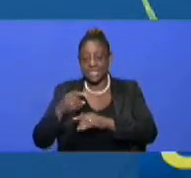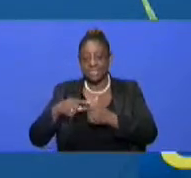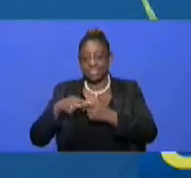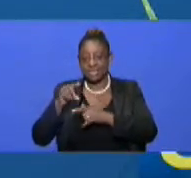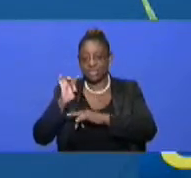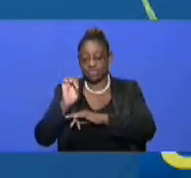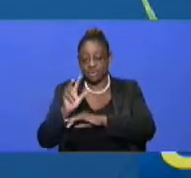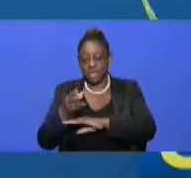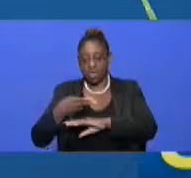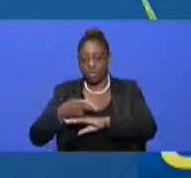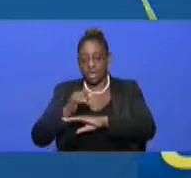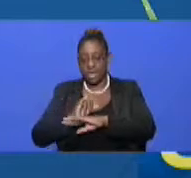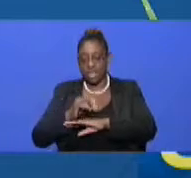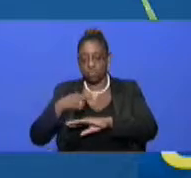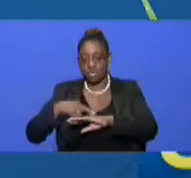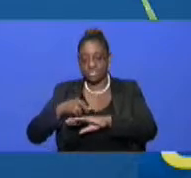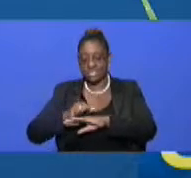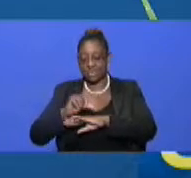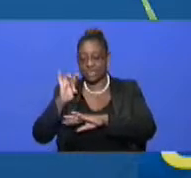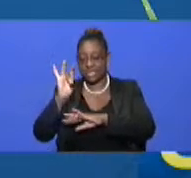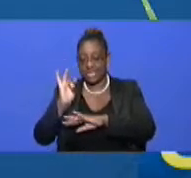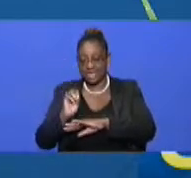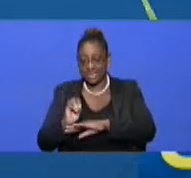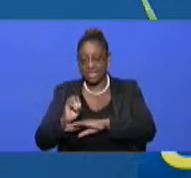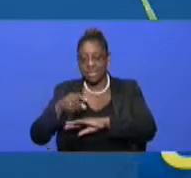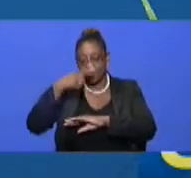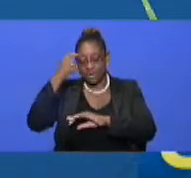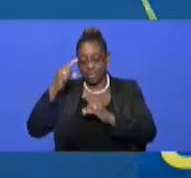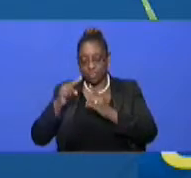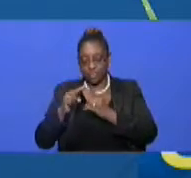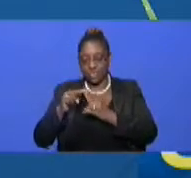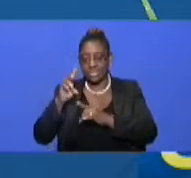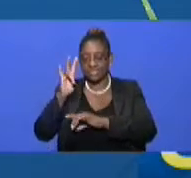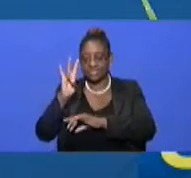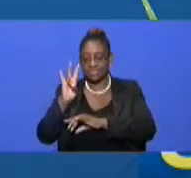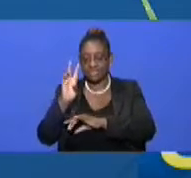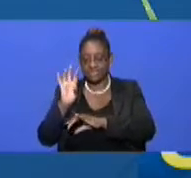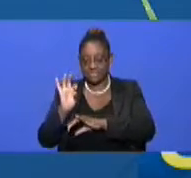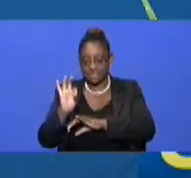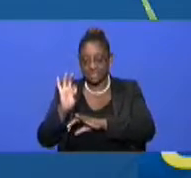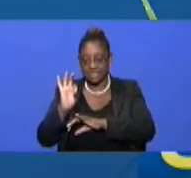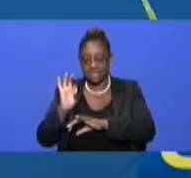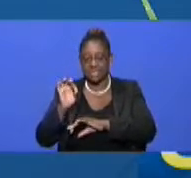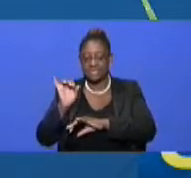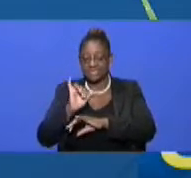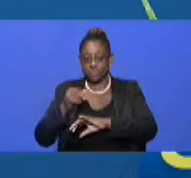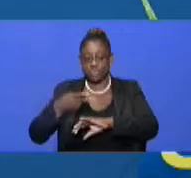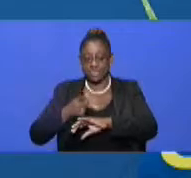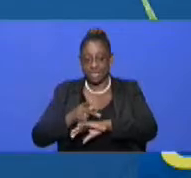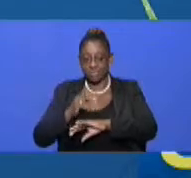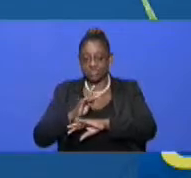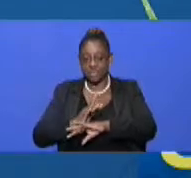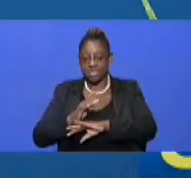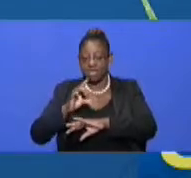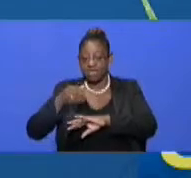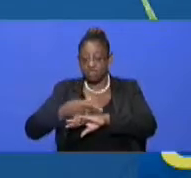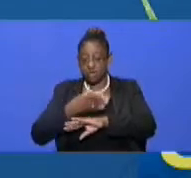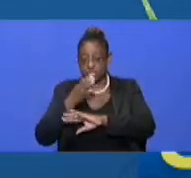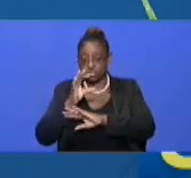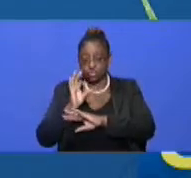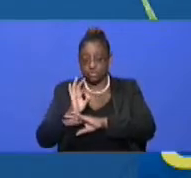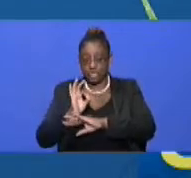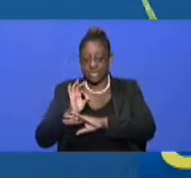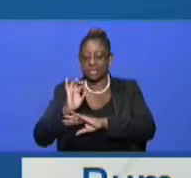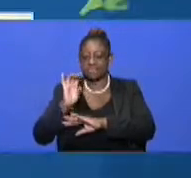83 in Harbor Island. Rock, San Lutra, 80. Black Point, Exuma, and Kemp Space, Andros at 79 degrees. Fresh Creek Central,